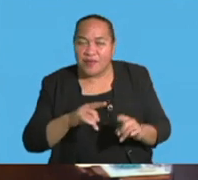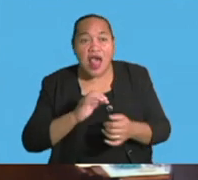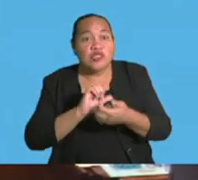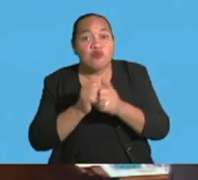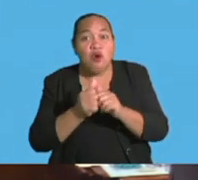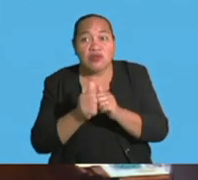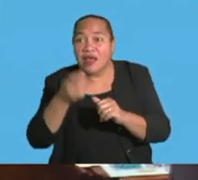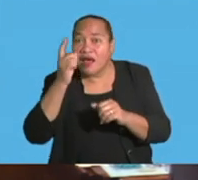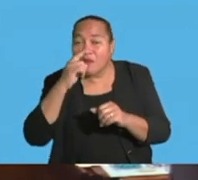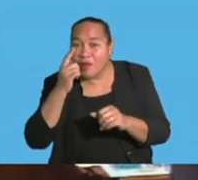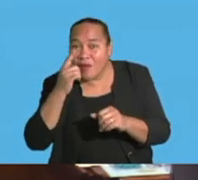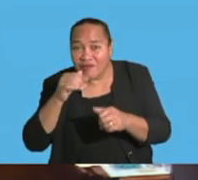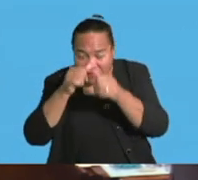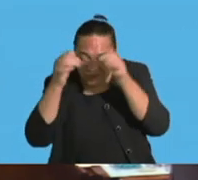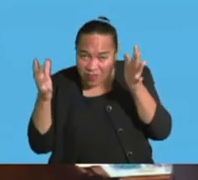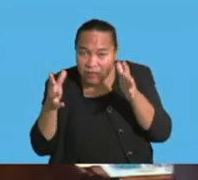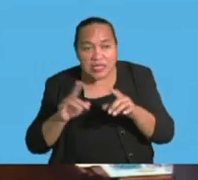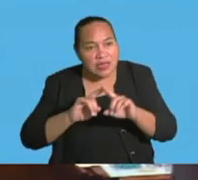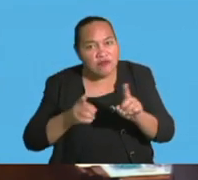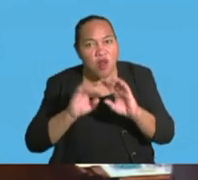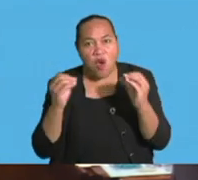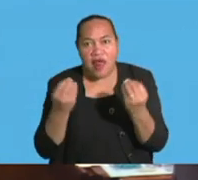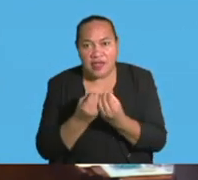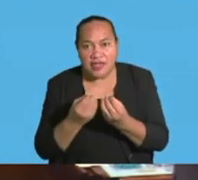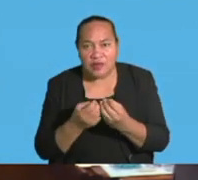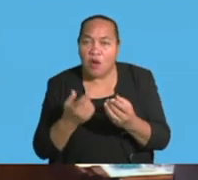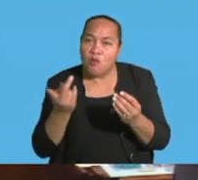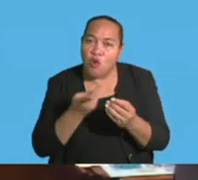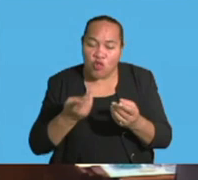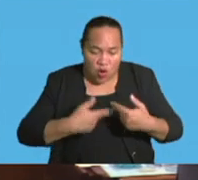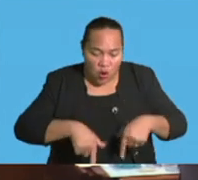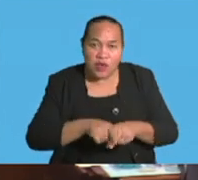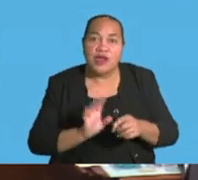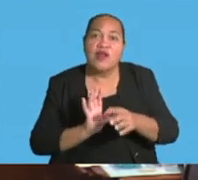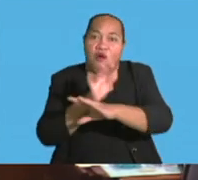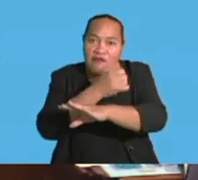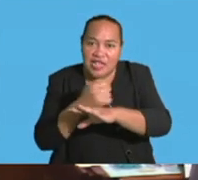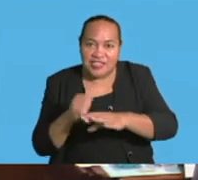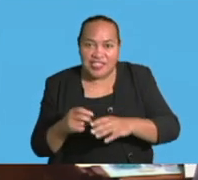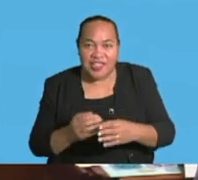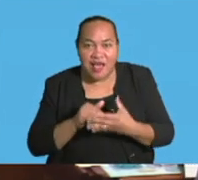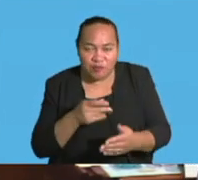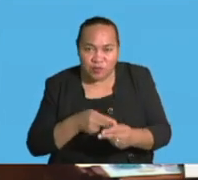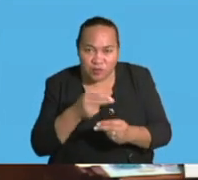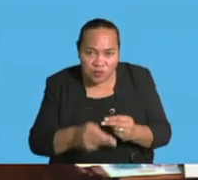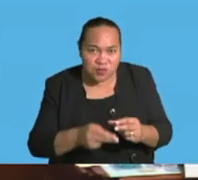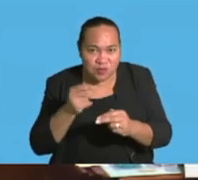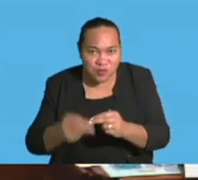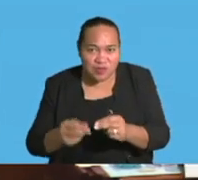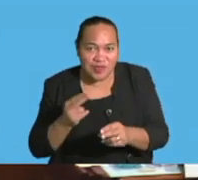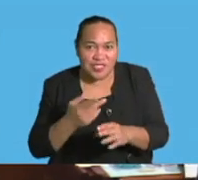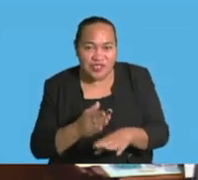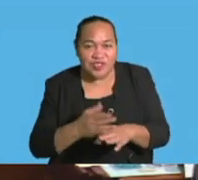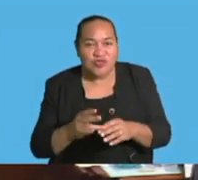personalities, and various individuals and organizations, both locally and from abroad. Honorable Speaker, I wish